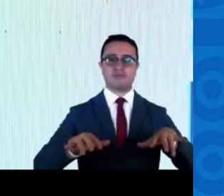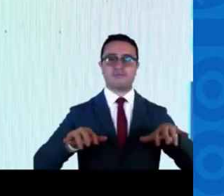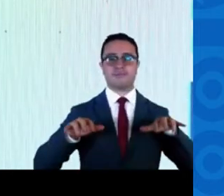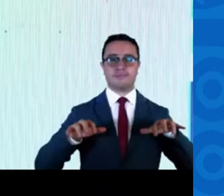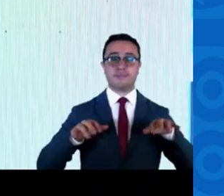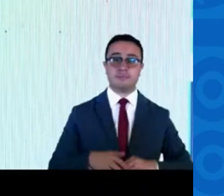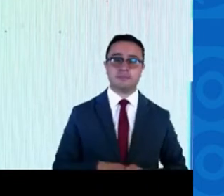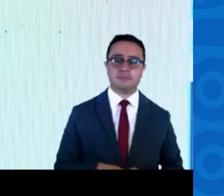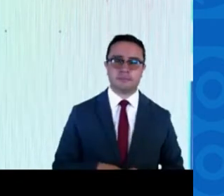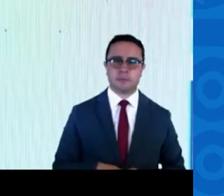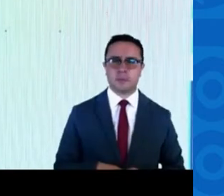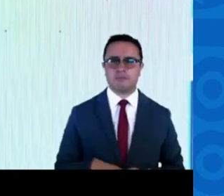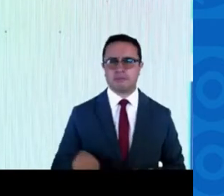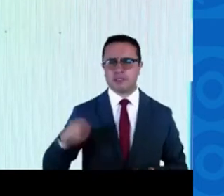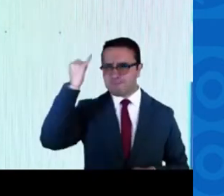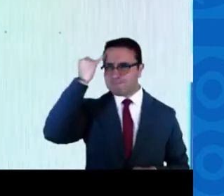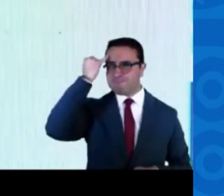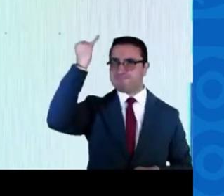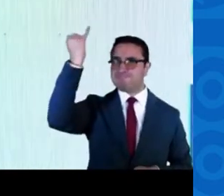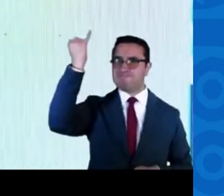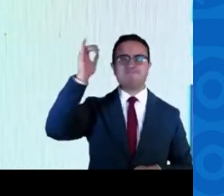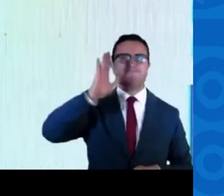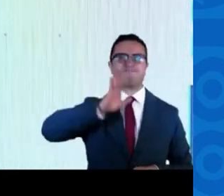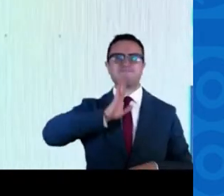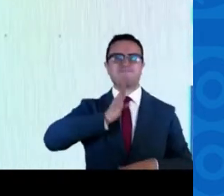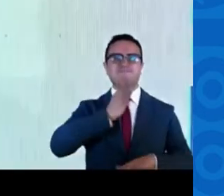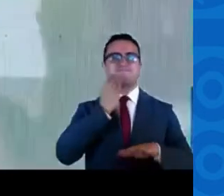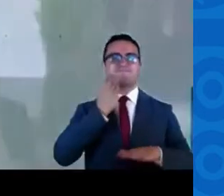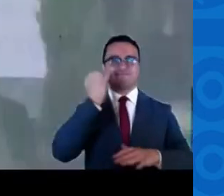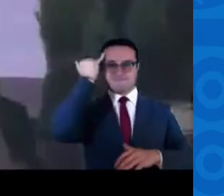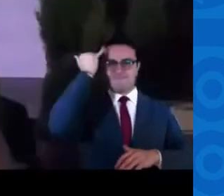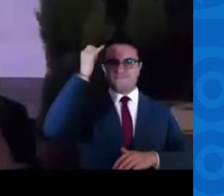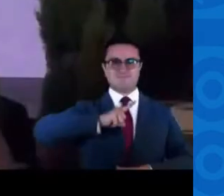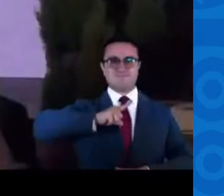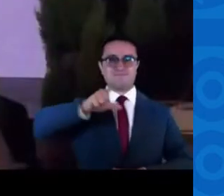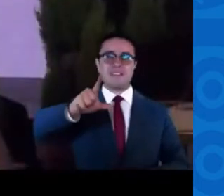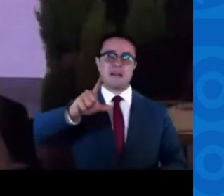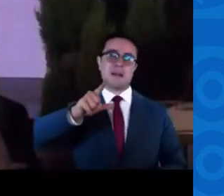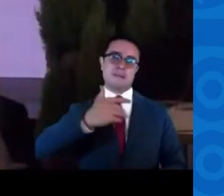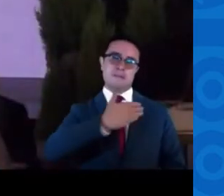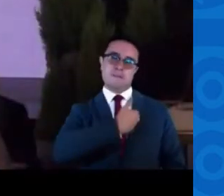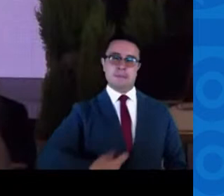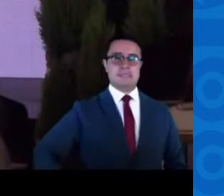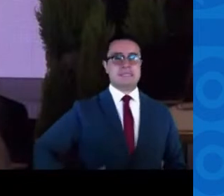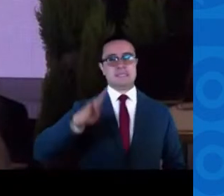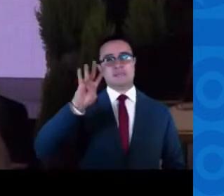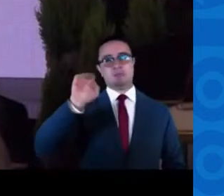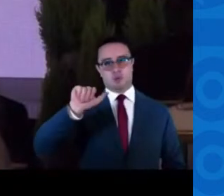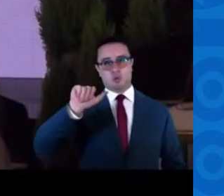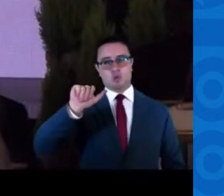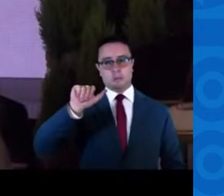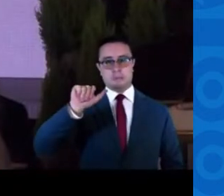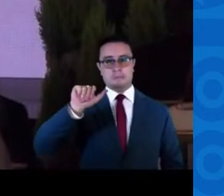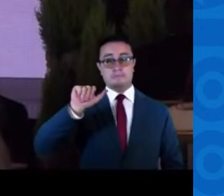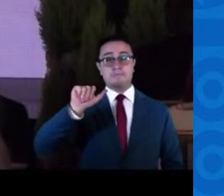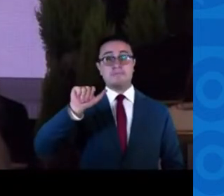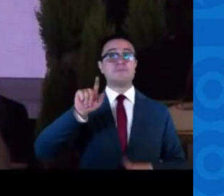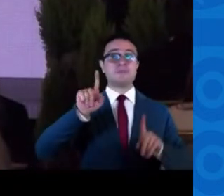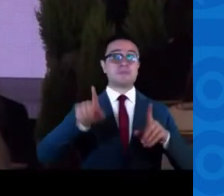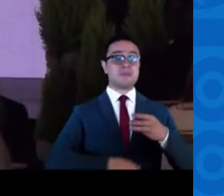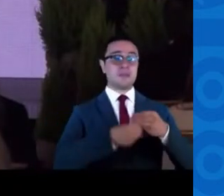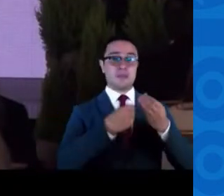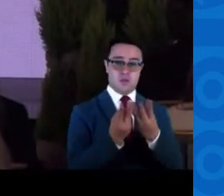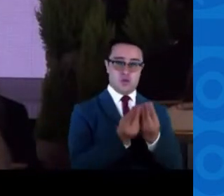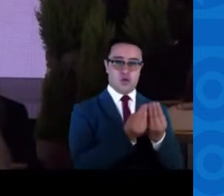this event. It is an initiative that has been promoted by the First Lady of the Nation,